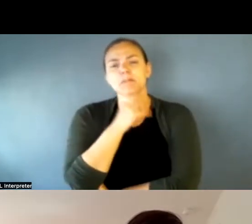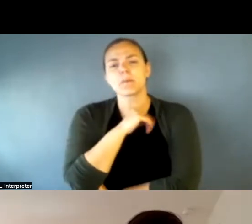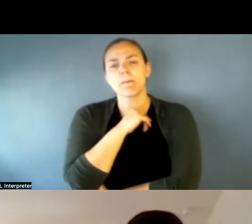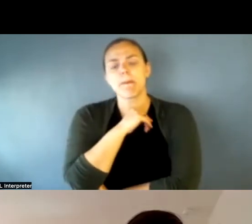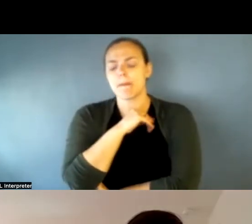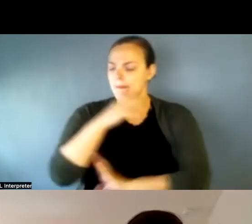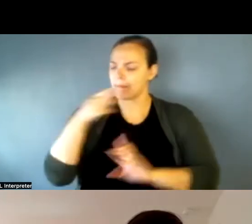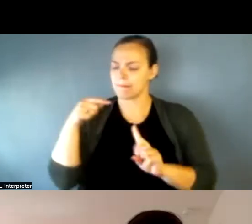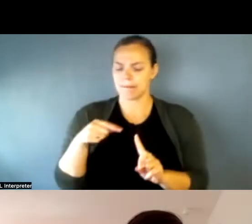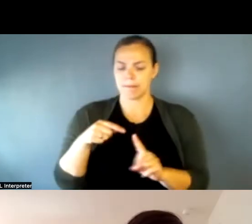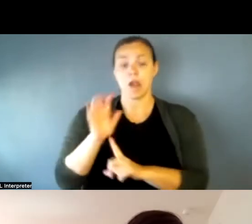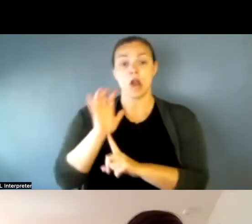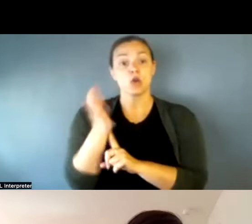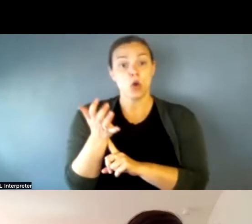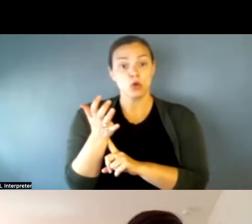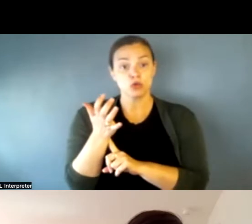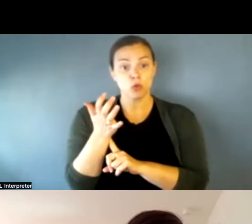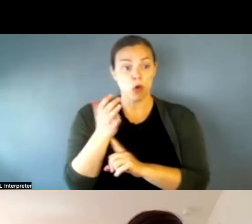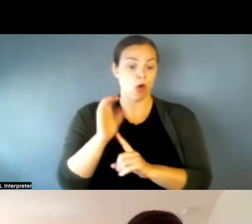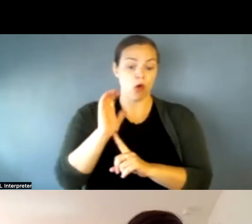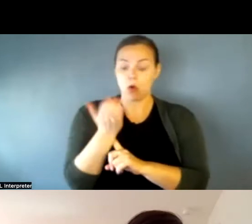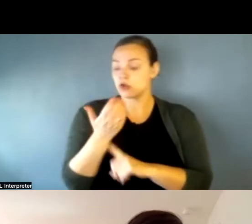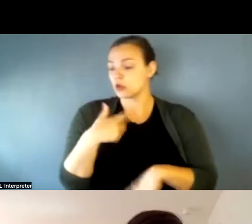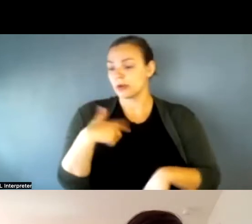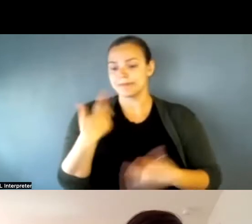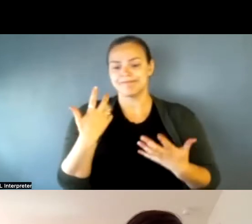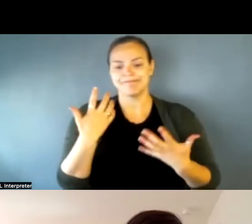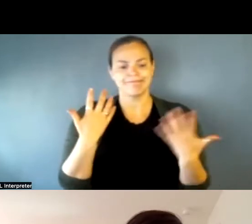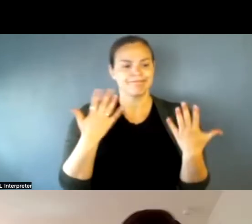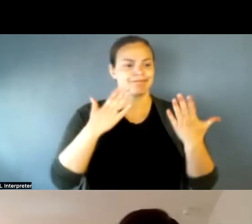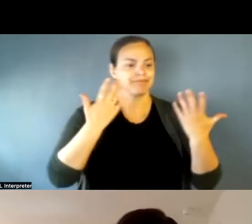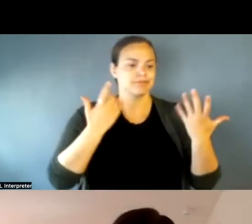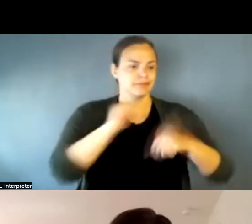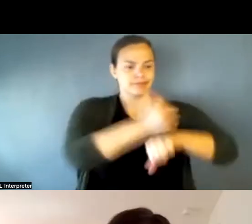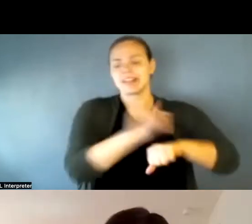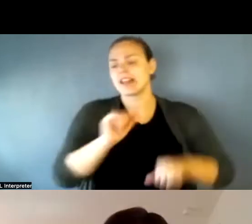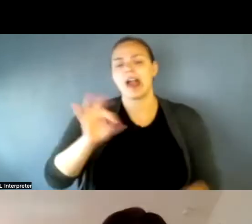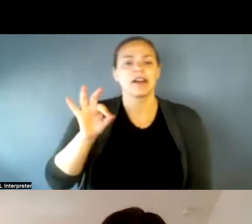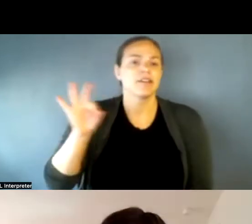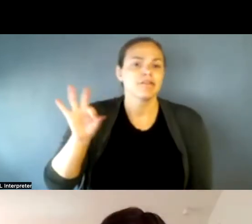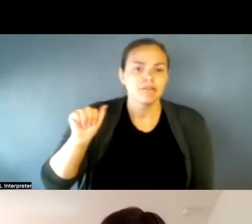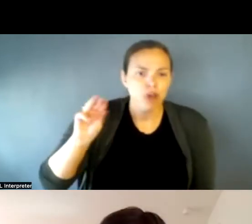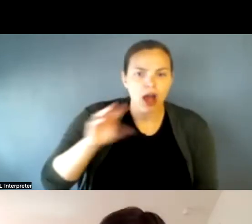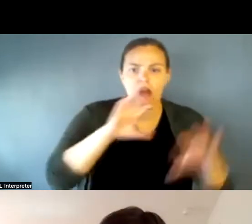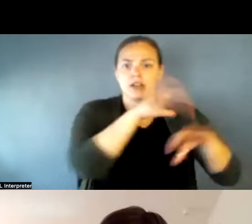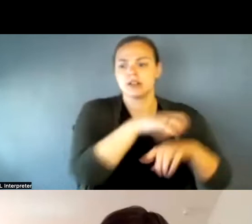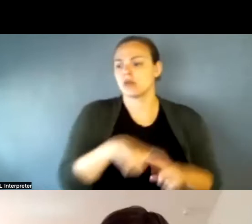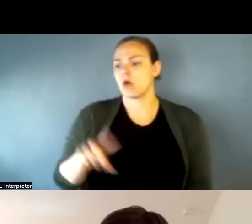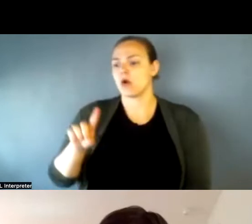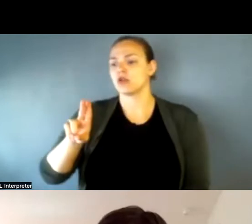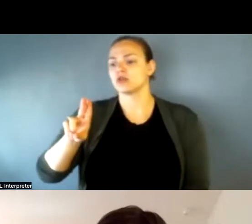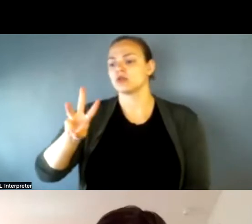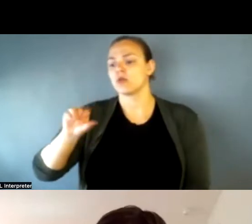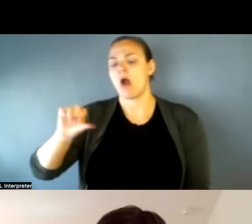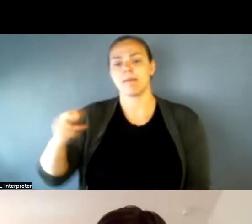role of cultural institutions. I mean, something like the Frye Art Museum, for instance, or something like the Duwamish